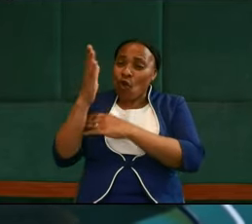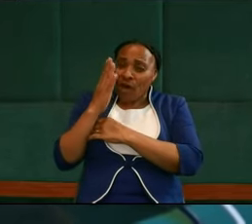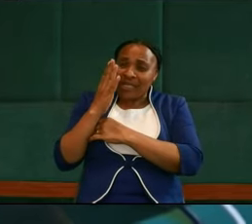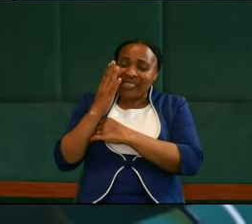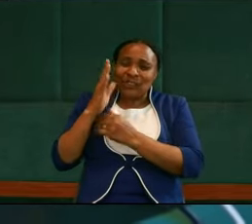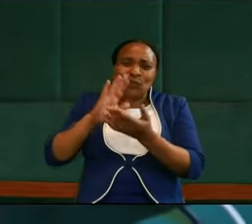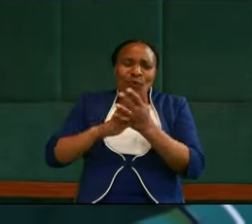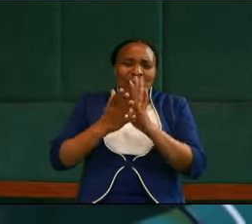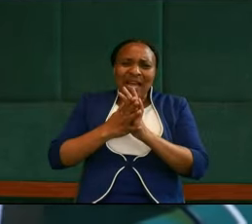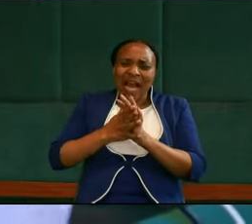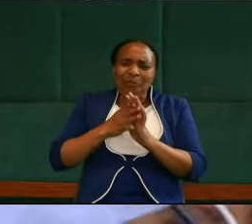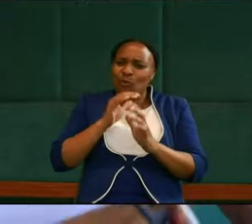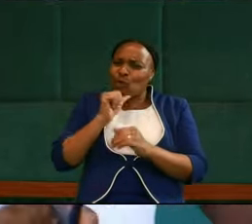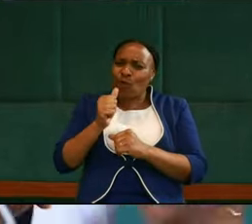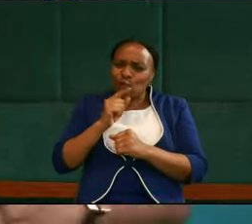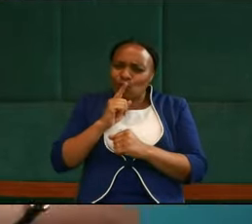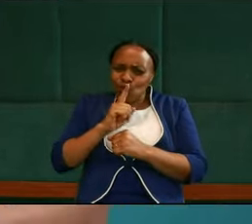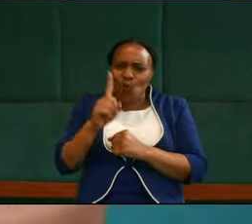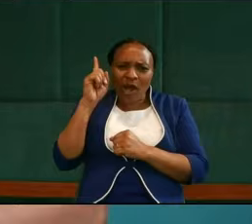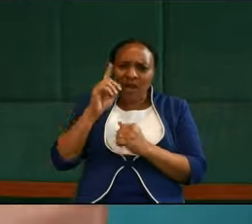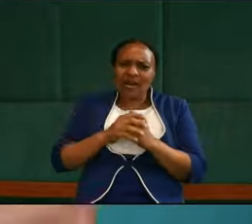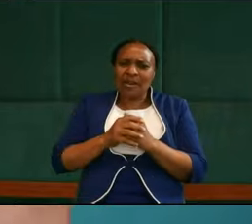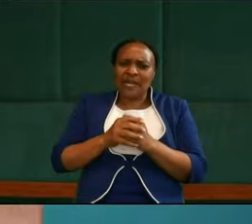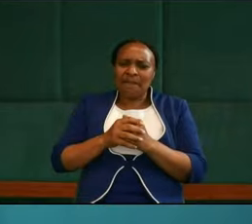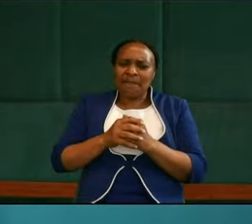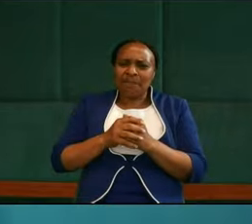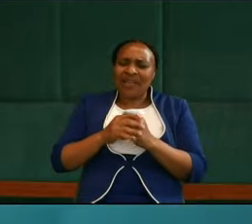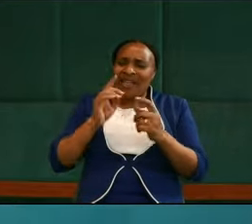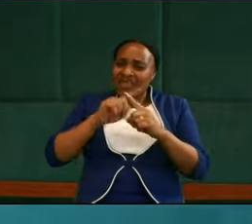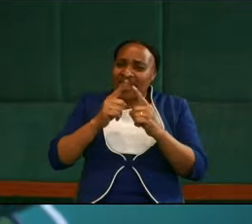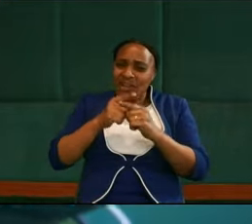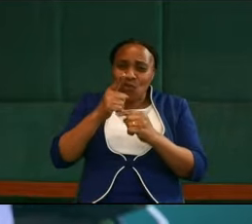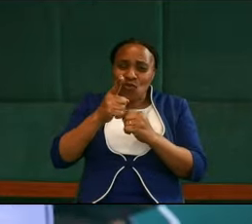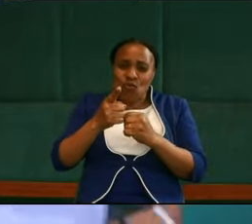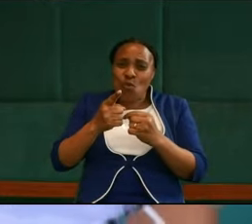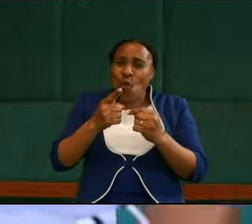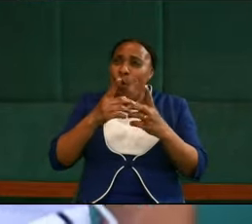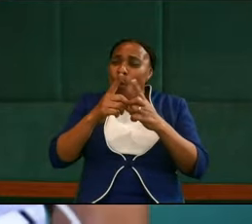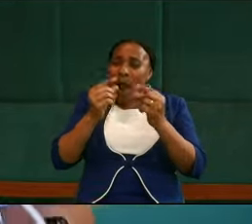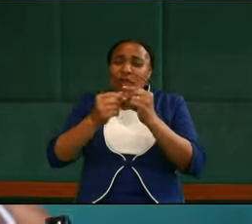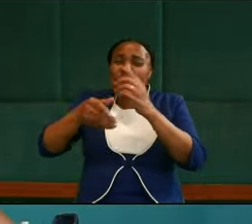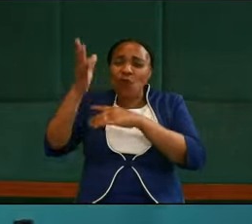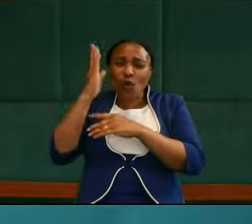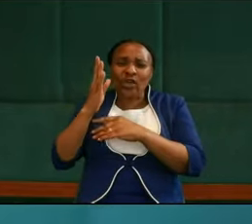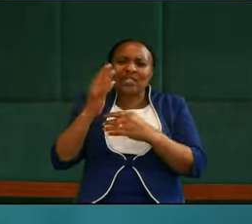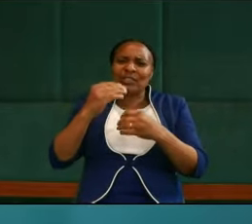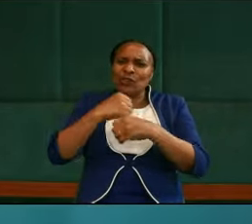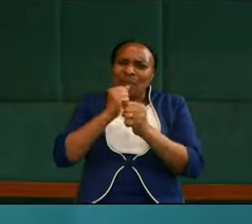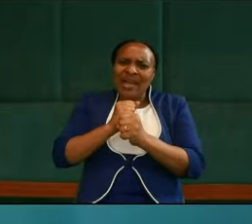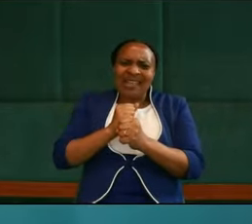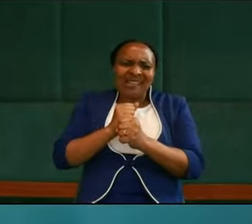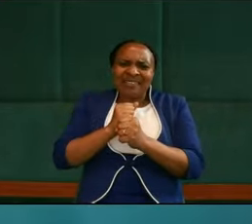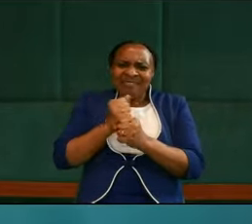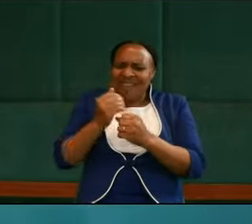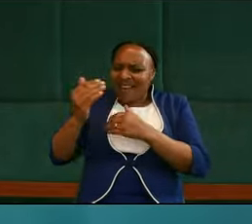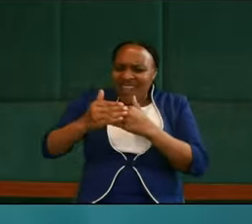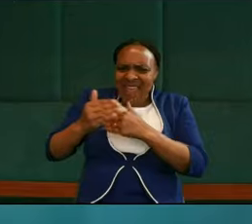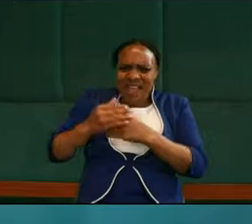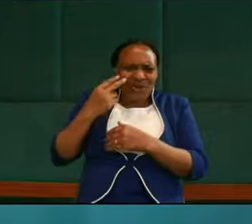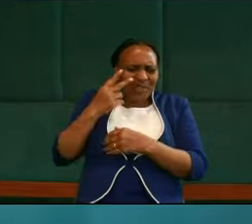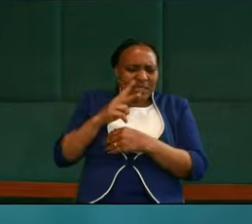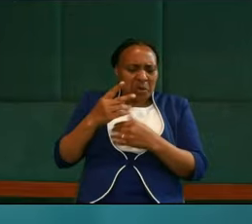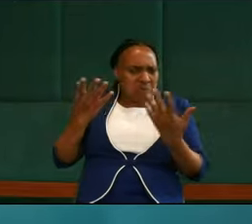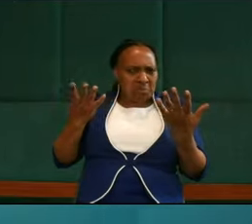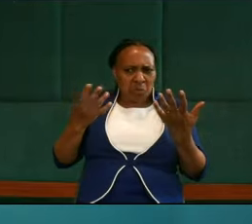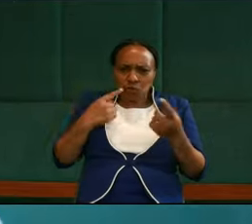unpopular. When you are in a group and your fidelity to God's word, just with sneering glances, you look like the